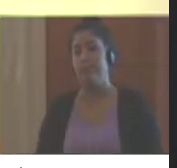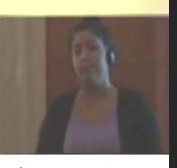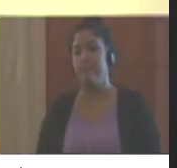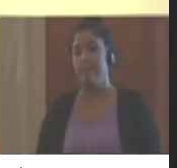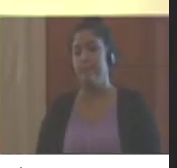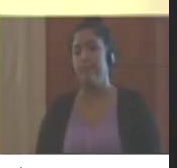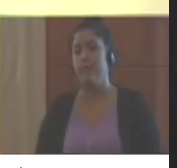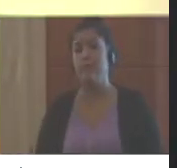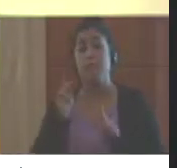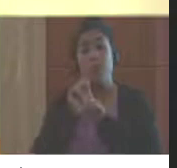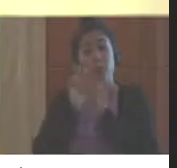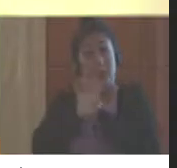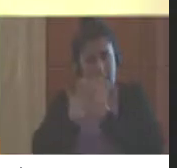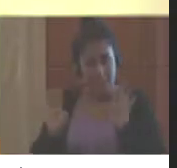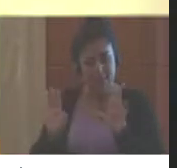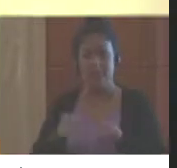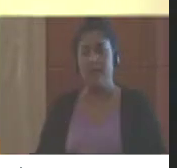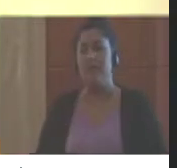understanding